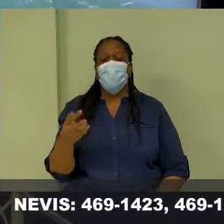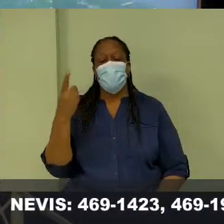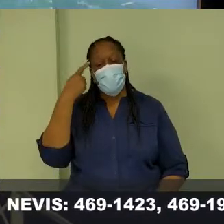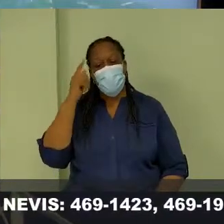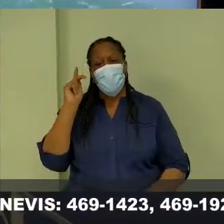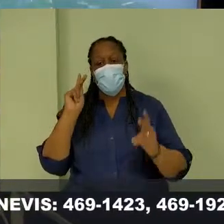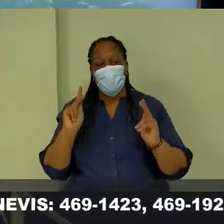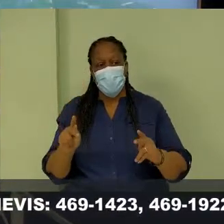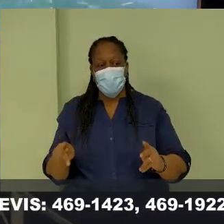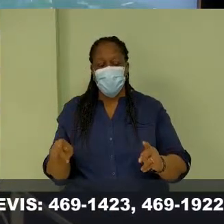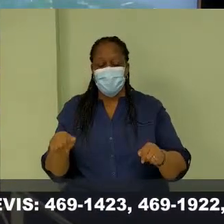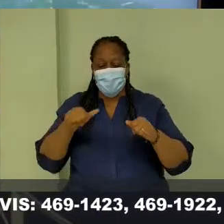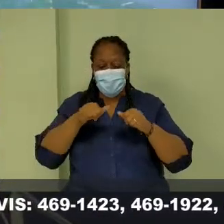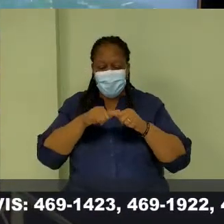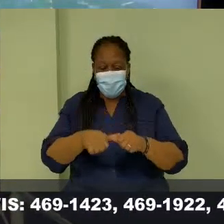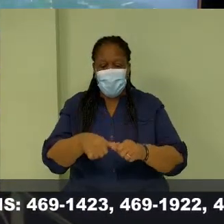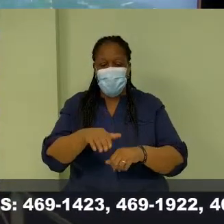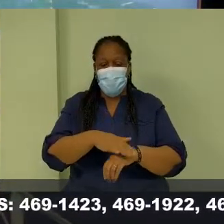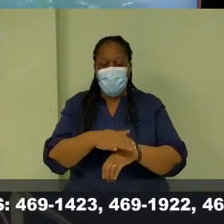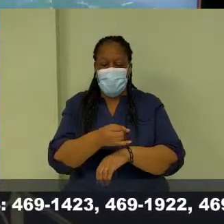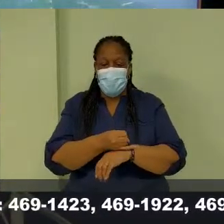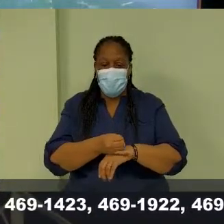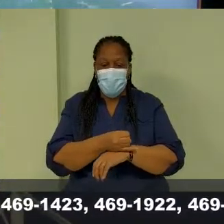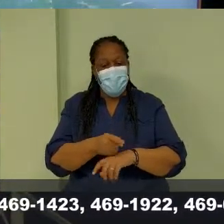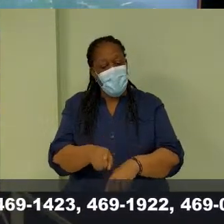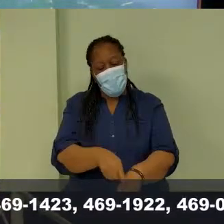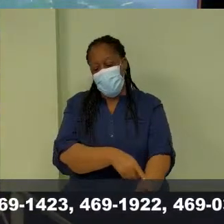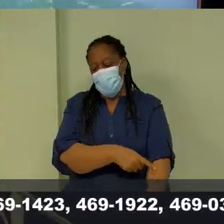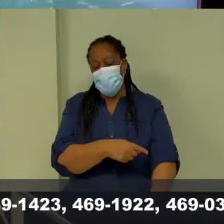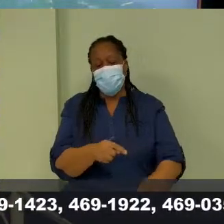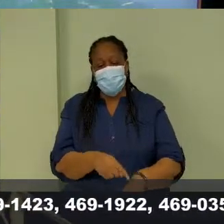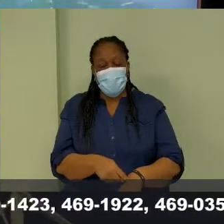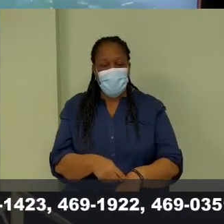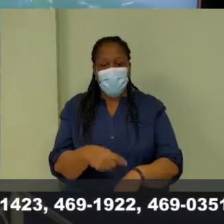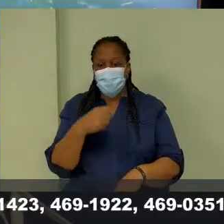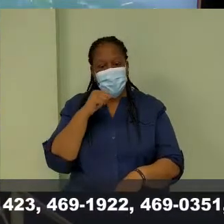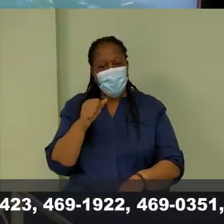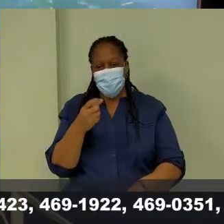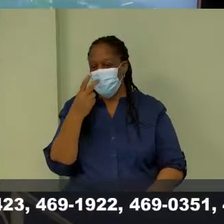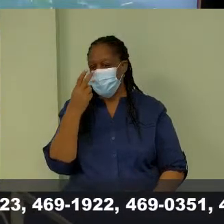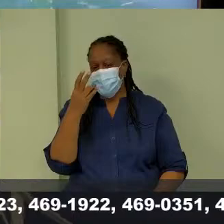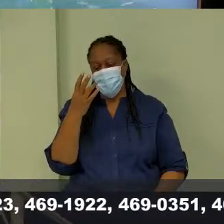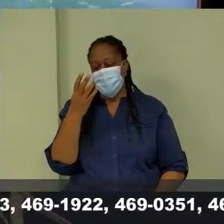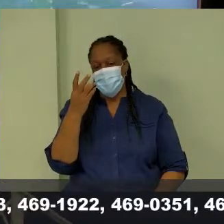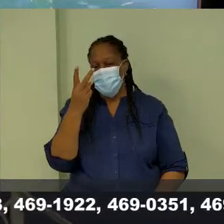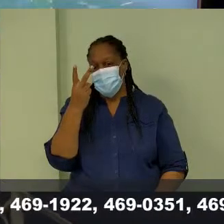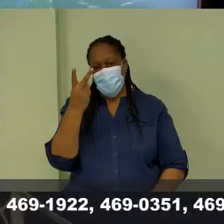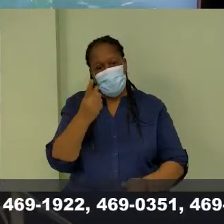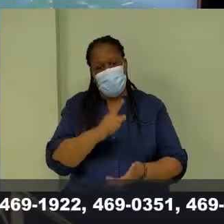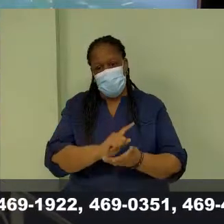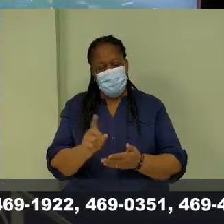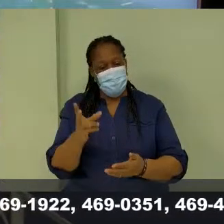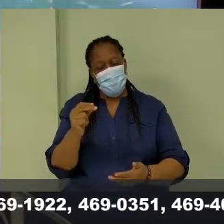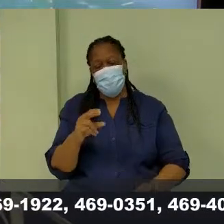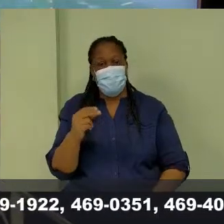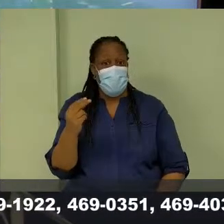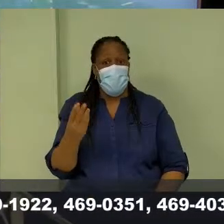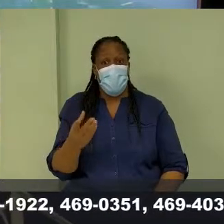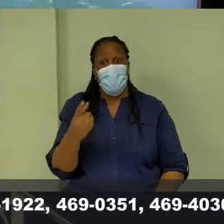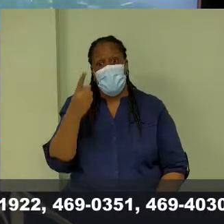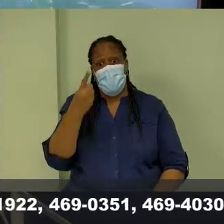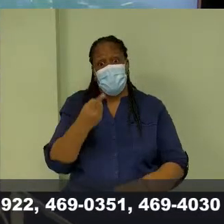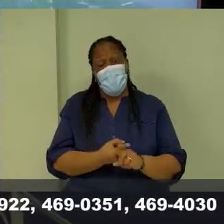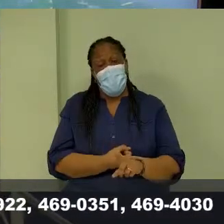longer duration of time. And so in the context of COVID-19, you know, that target